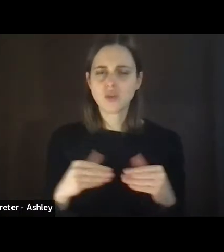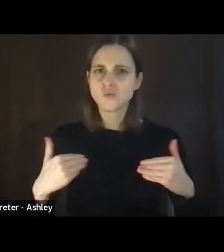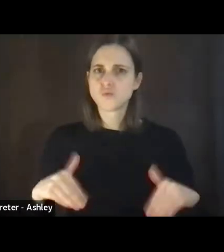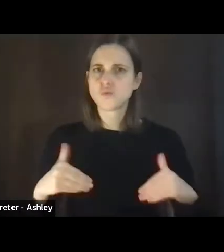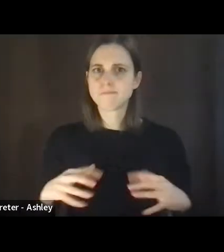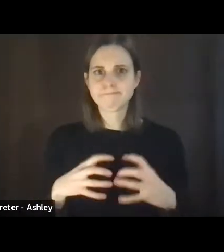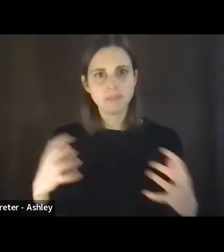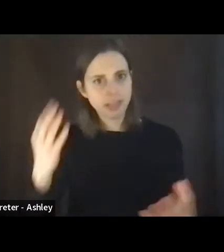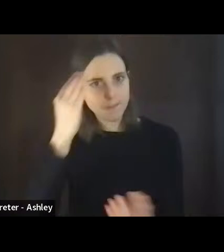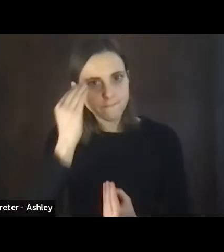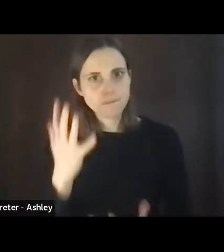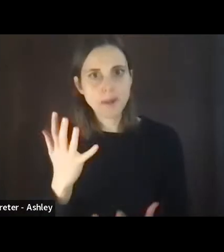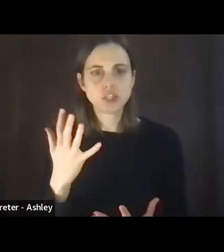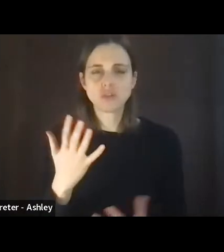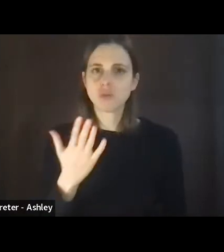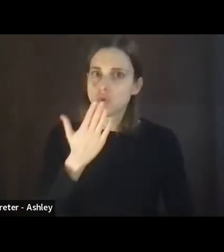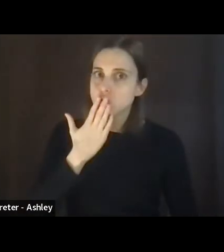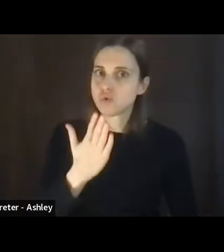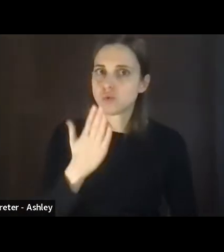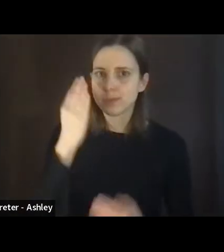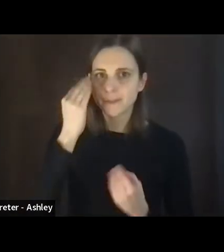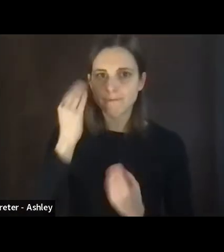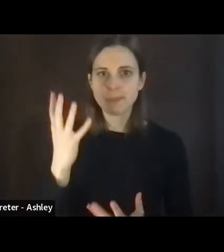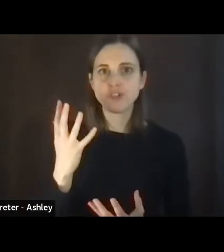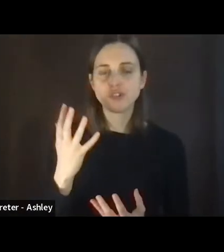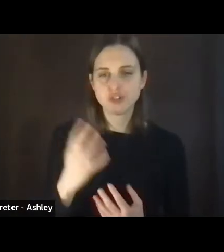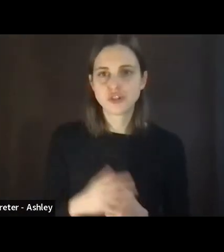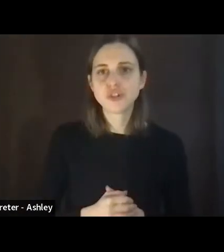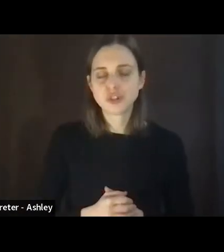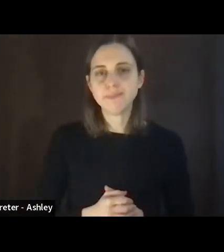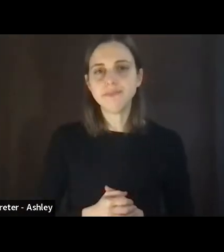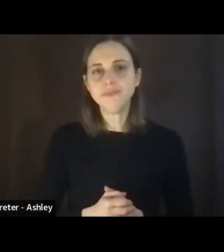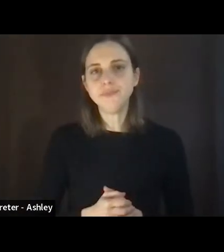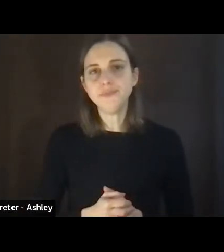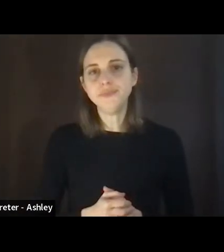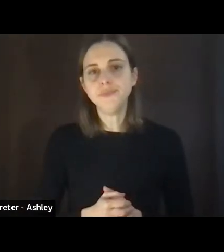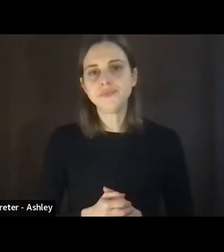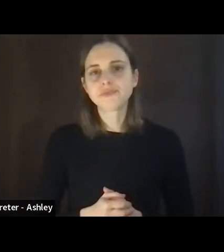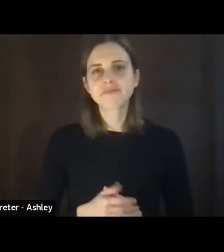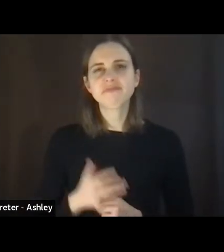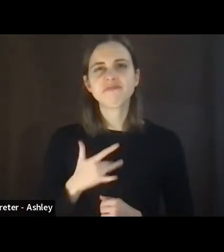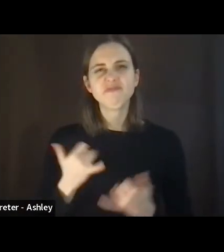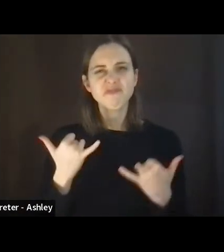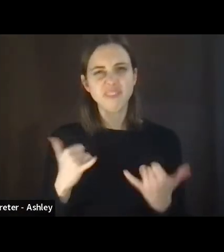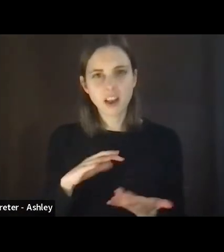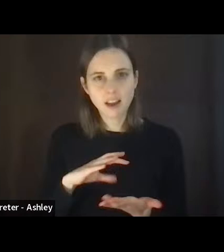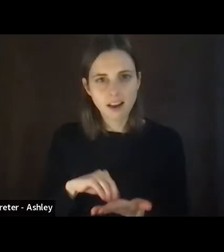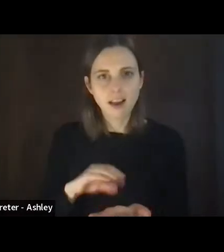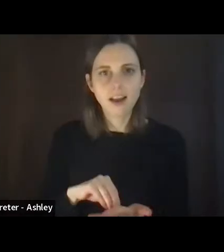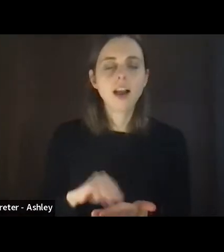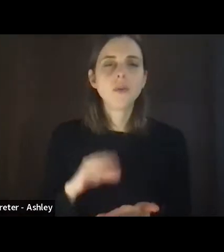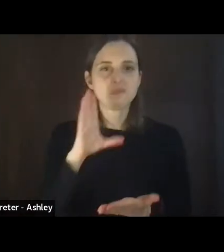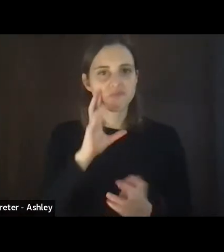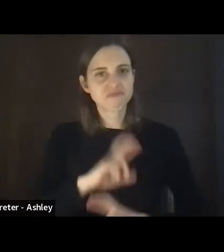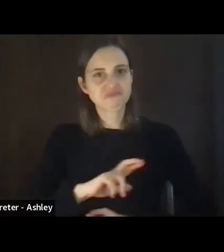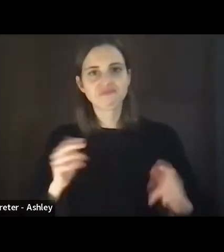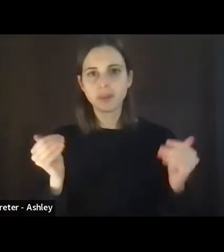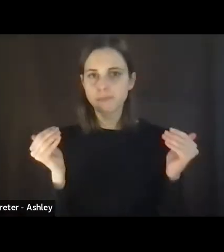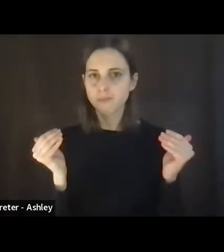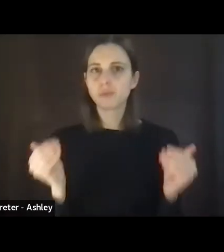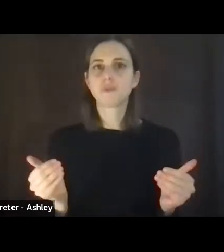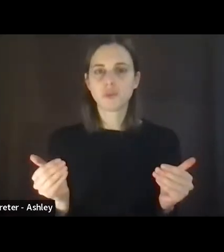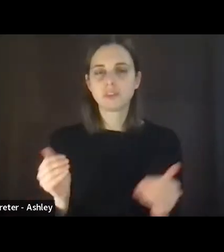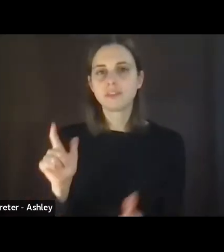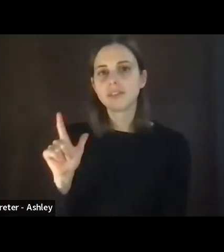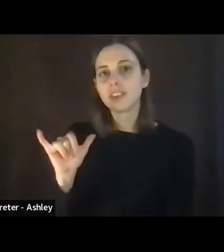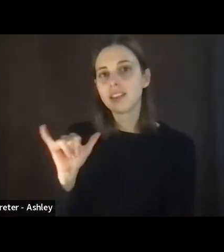it was good information that I think will put us in a position to move forward. Lynn, thank